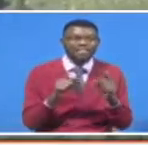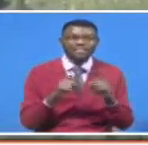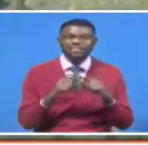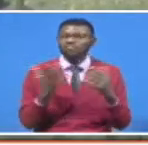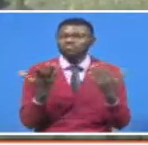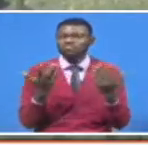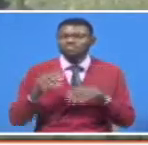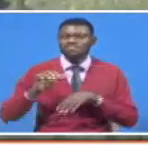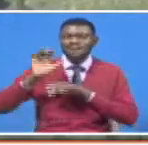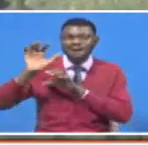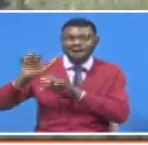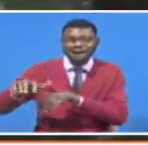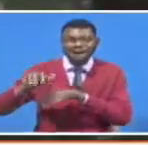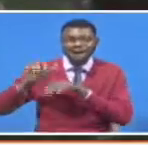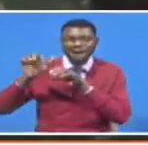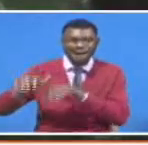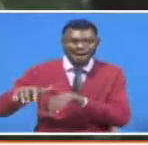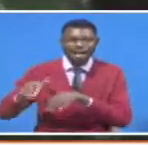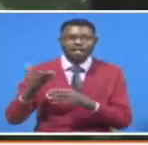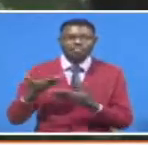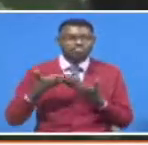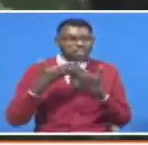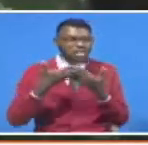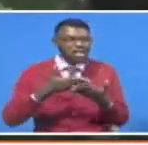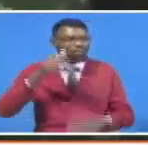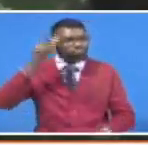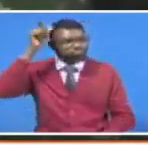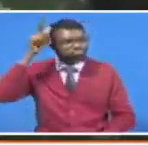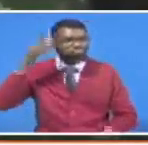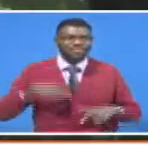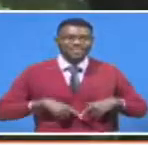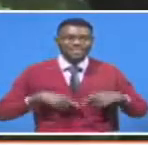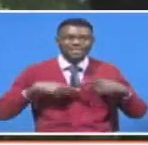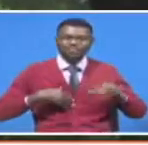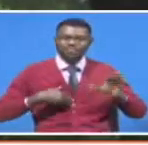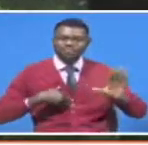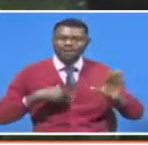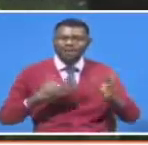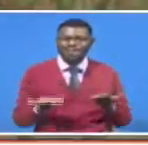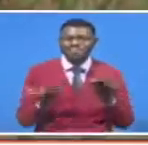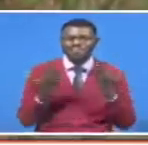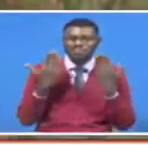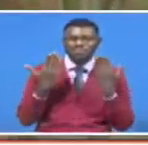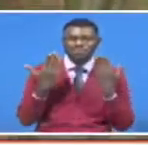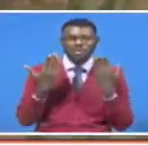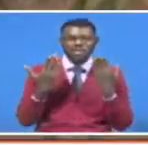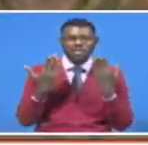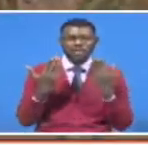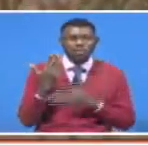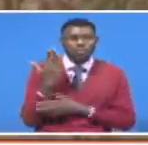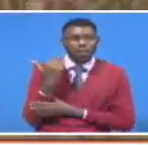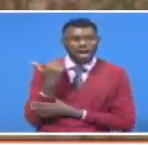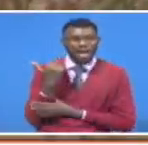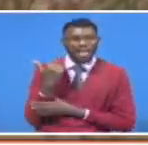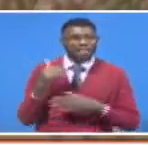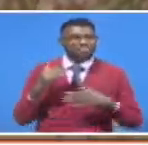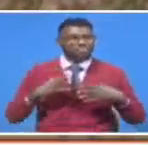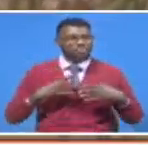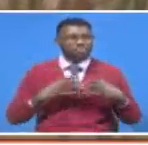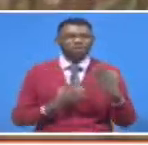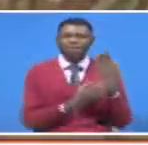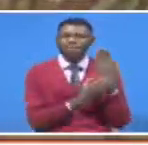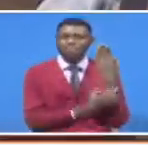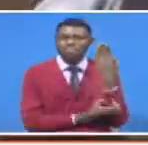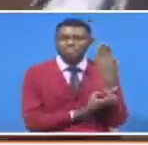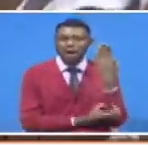agriculture remains the major engine of rural growth and livelihood improvement for any pathway that can lift large numbers of rural poor out